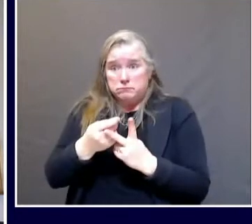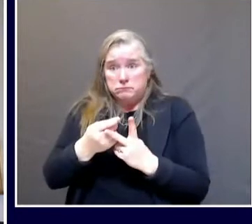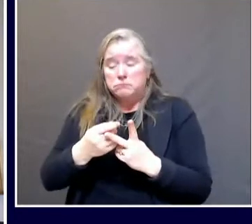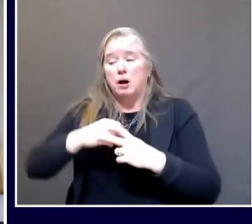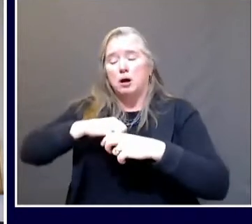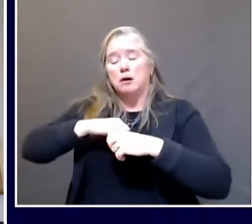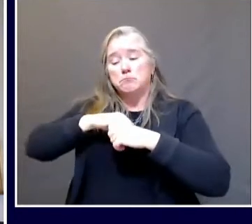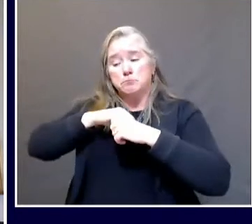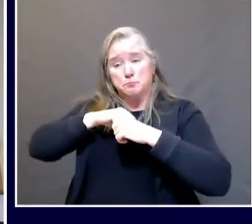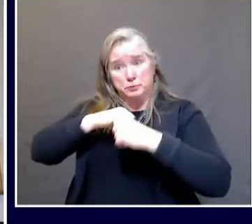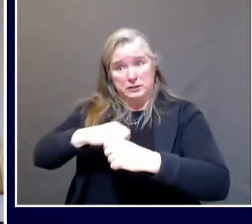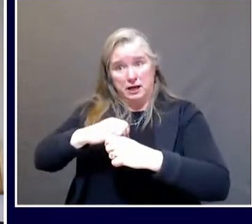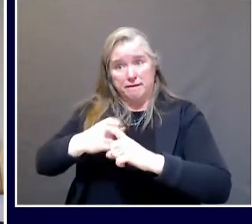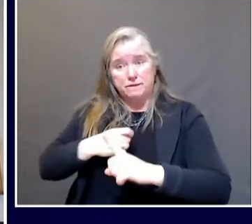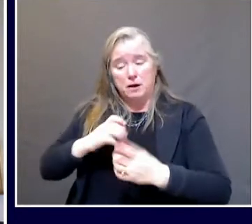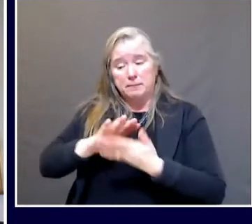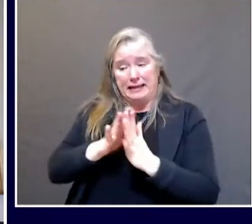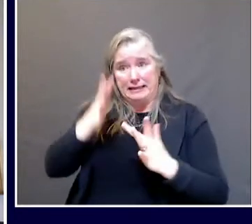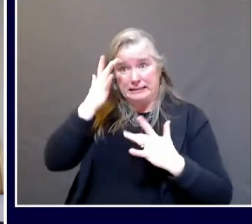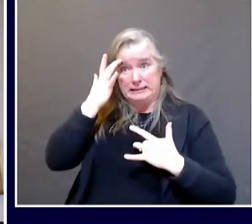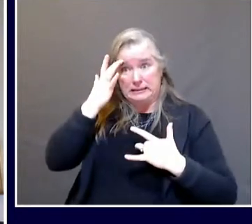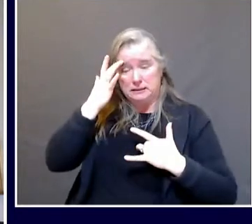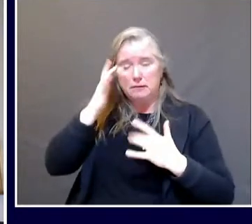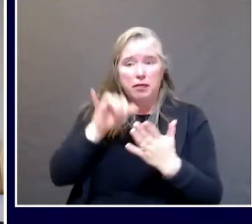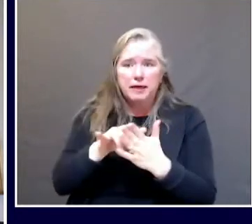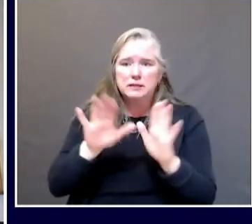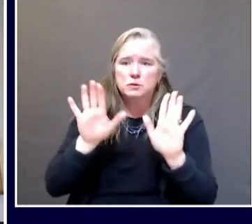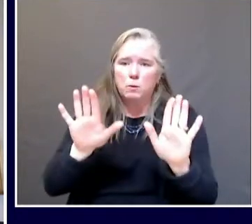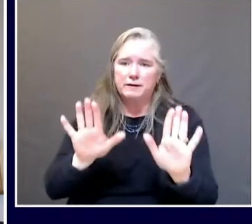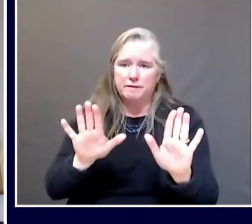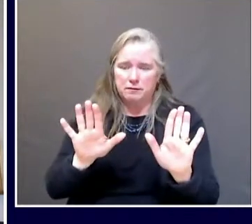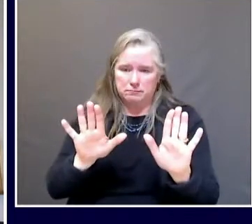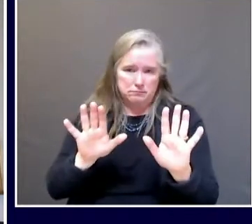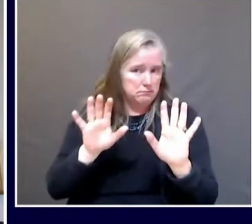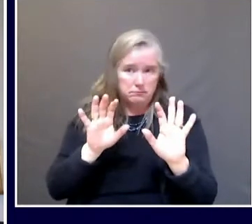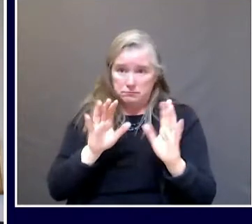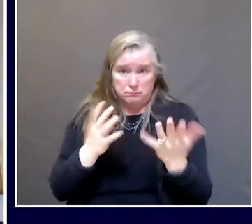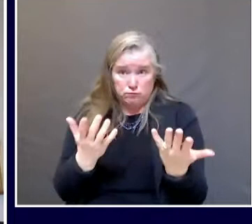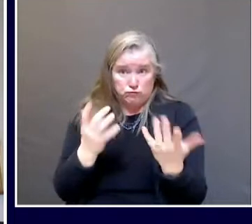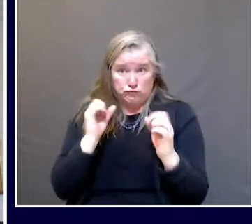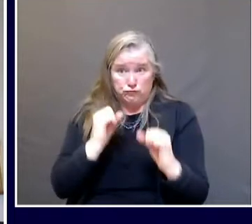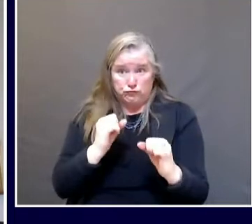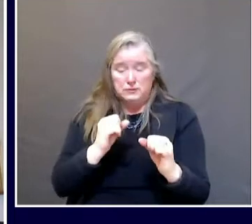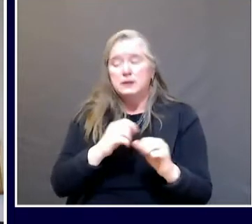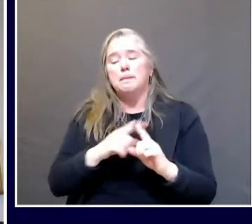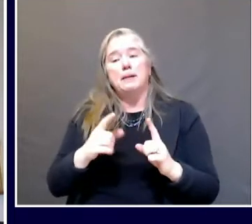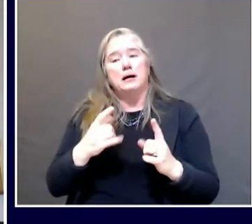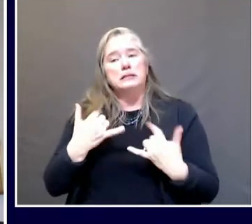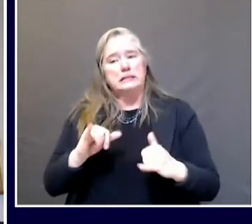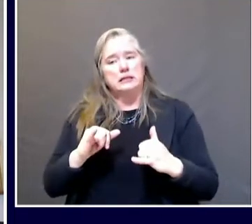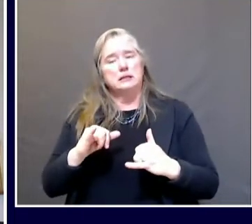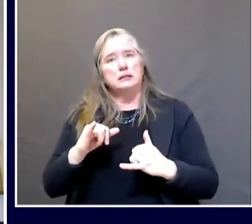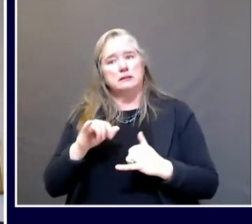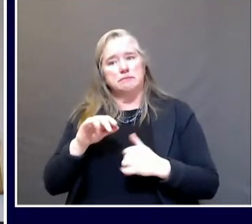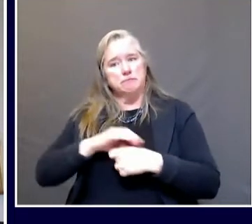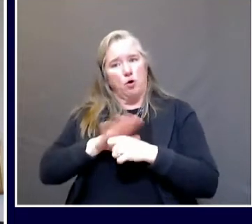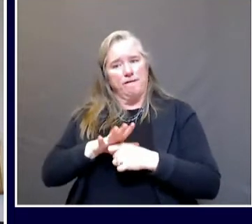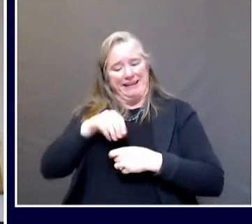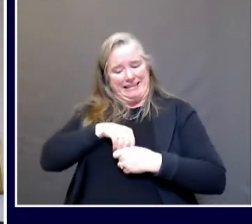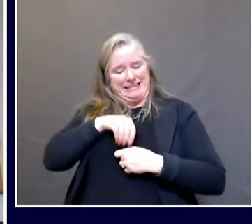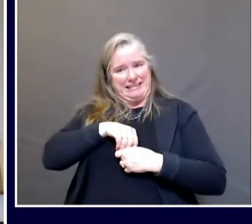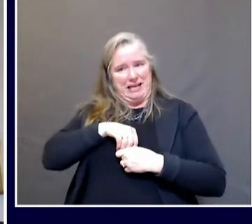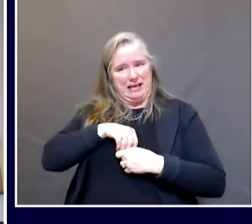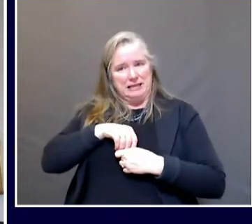is a great thing. Let's not discount that. But that the body may still harbor the virus such that if you sneeze